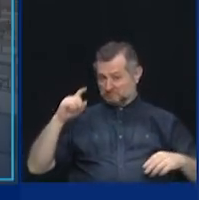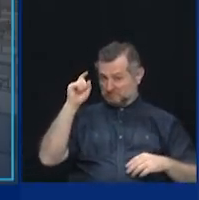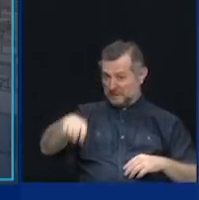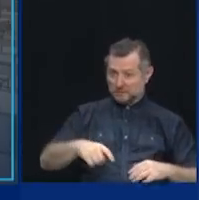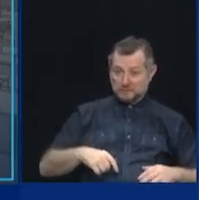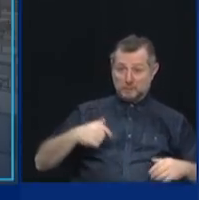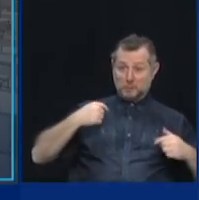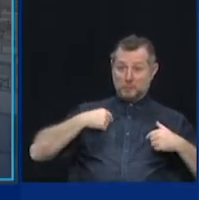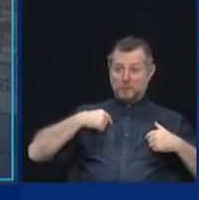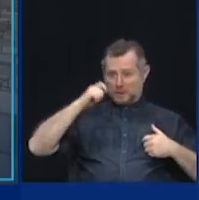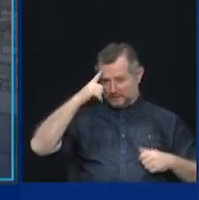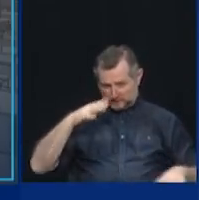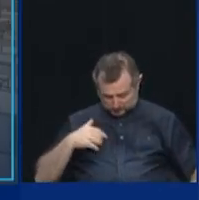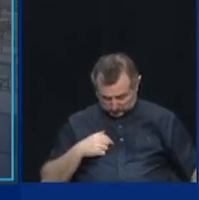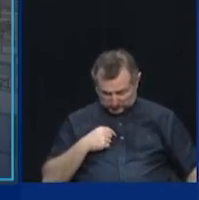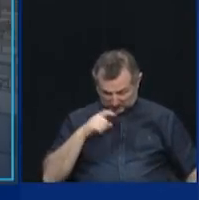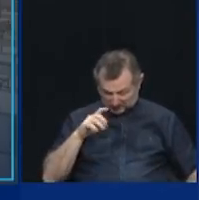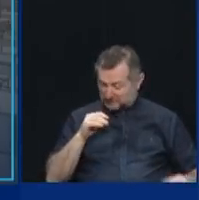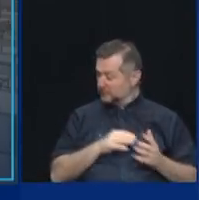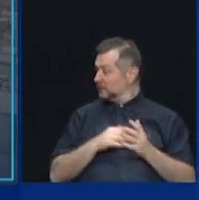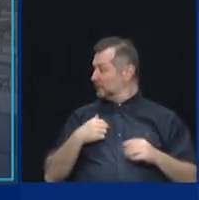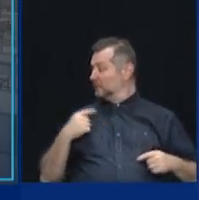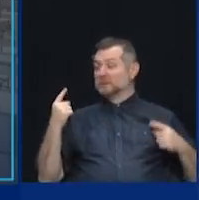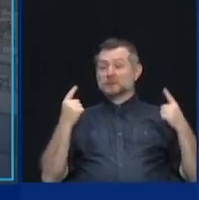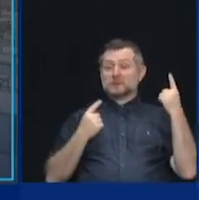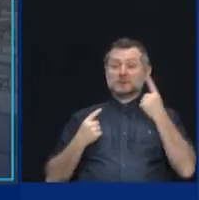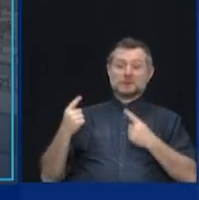150,000 hospital beds. You know how many hospital beds we have in this state?